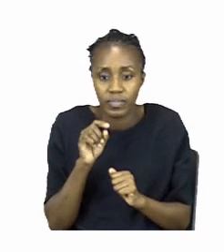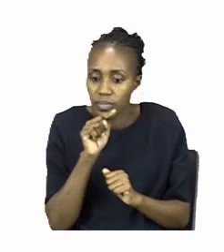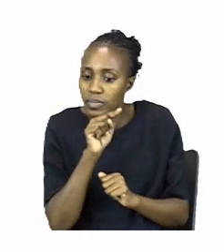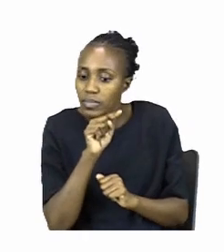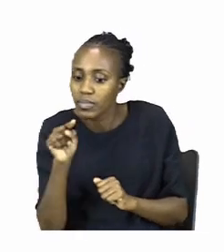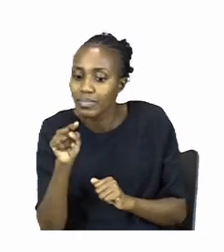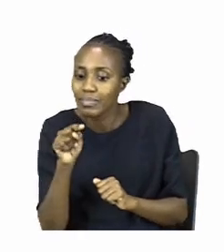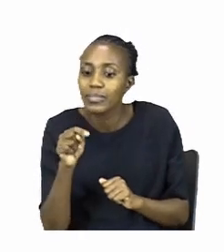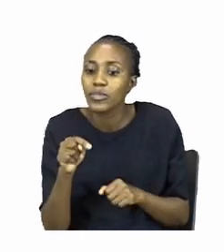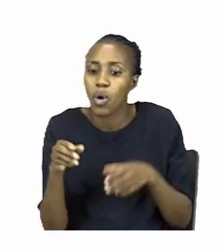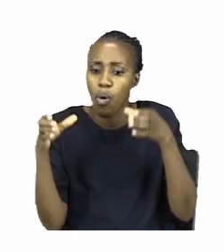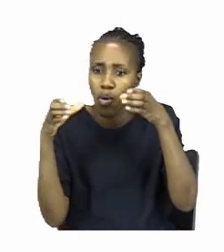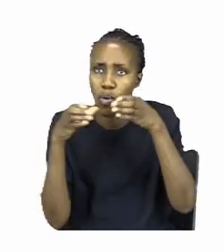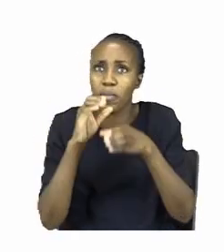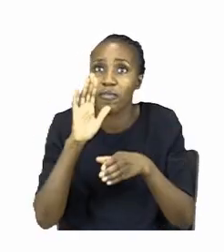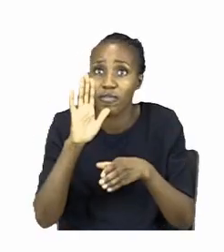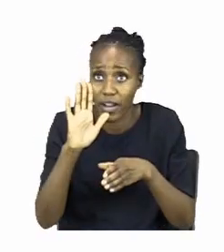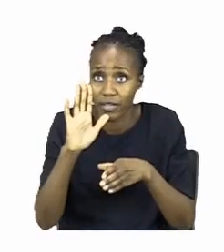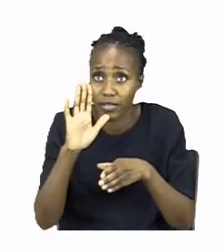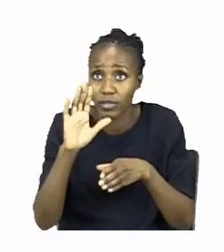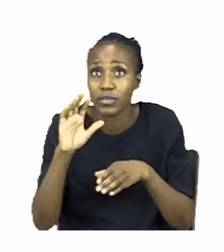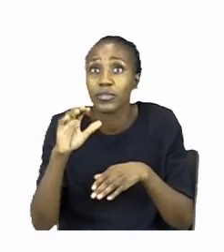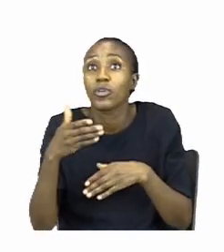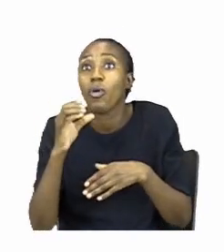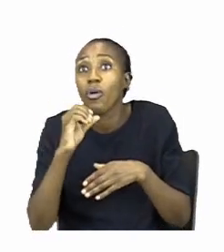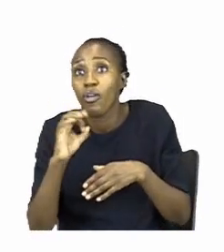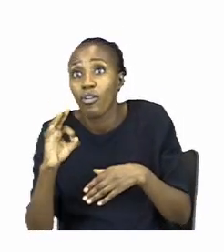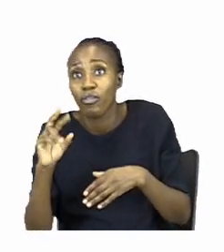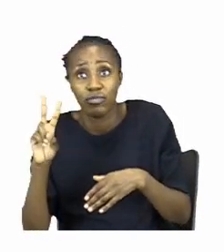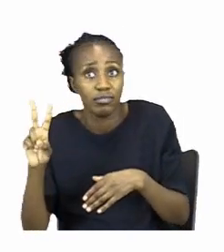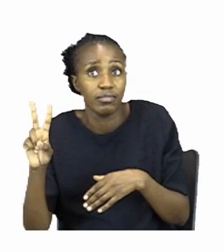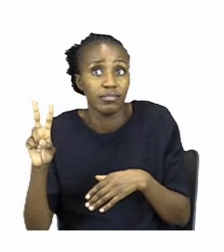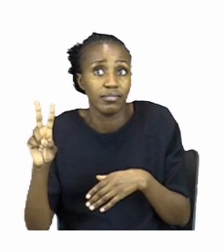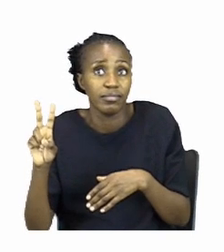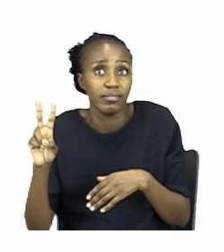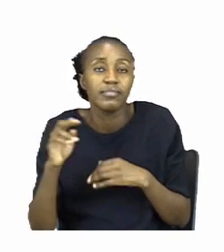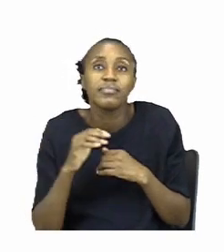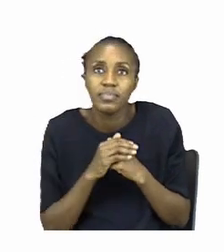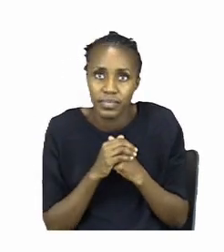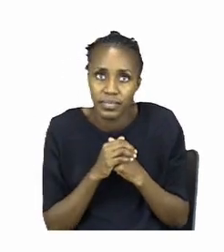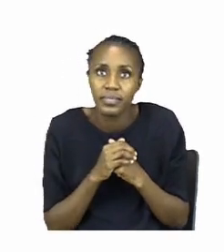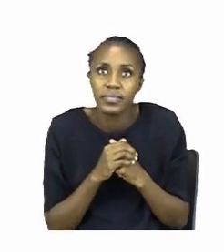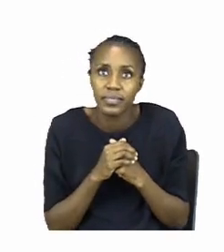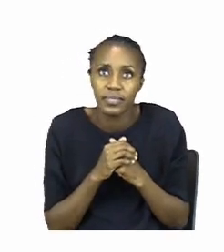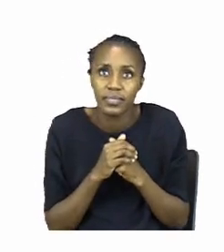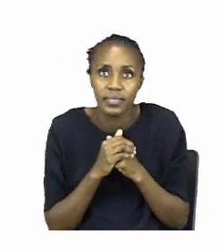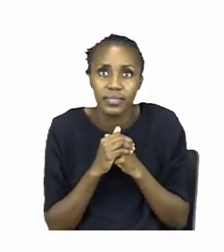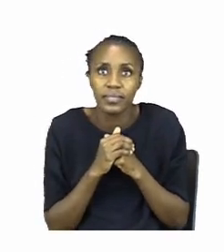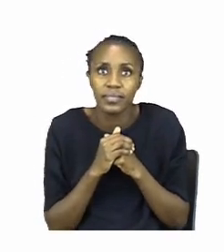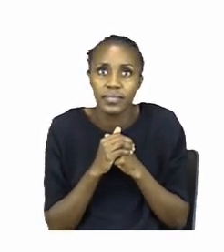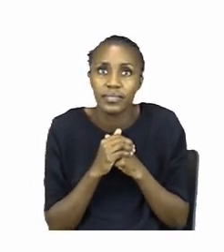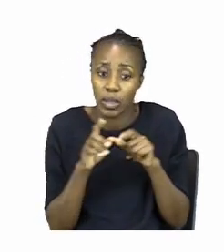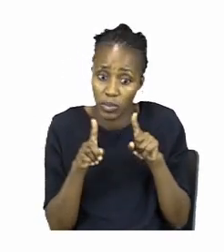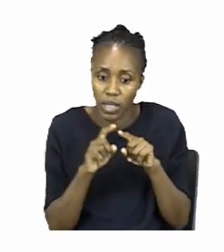are 5 groups of 2. Now you will see in the rest of the groups, you have to